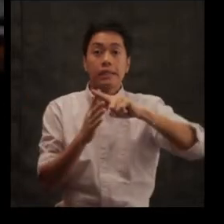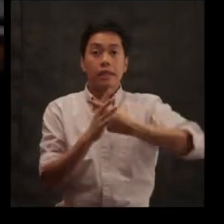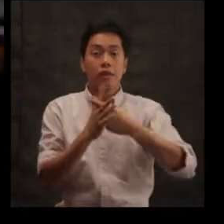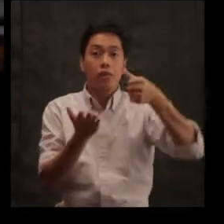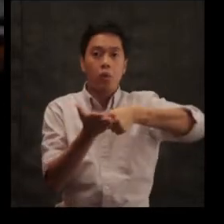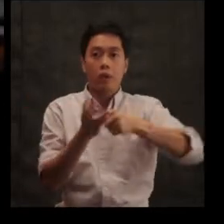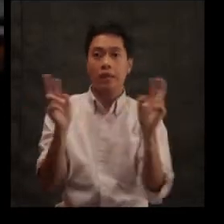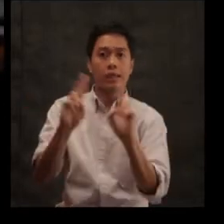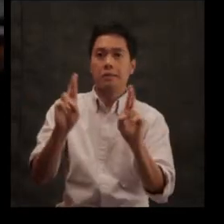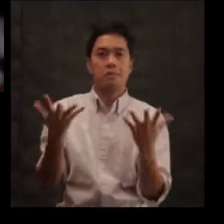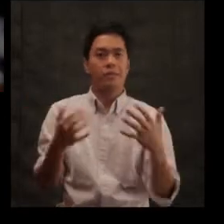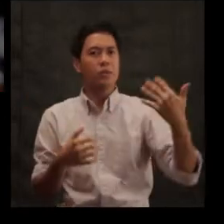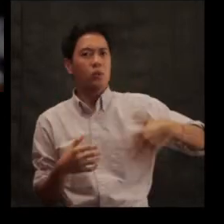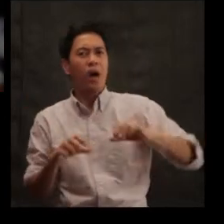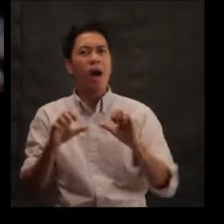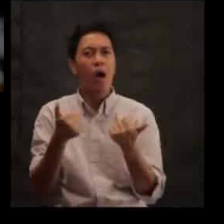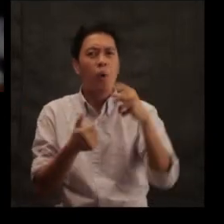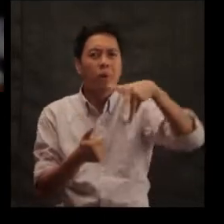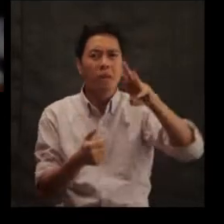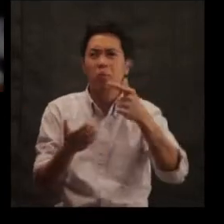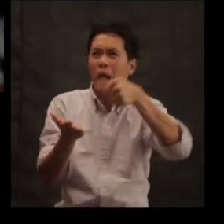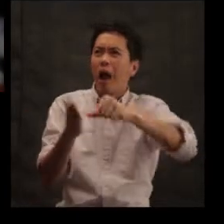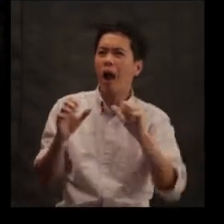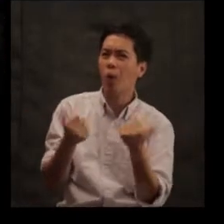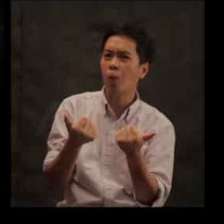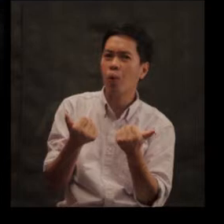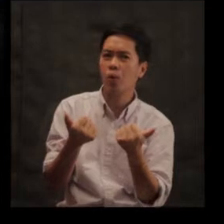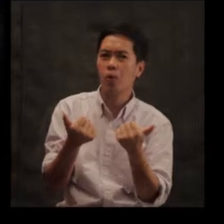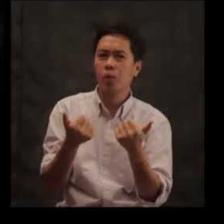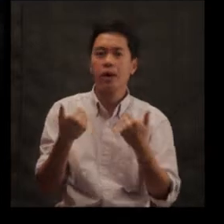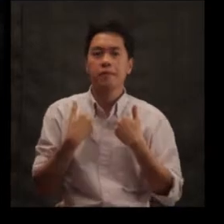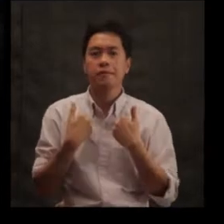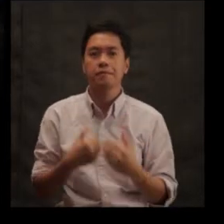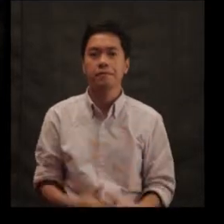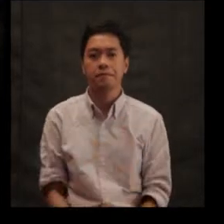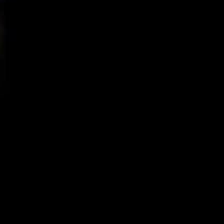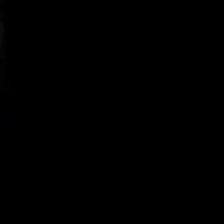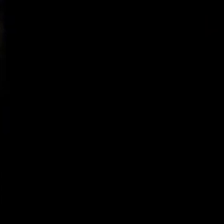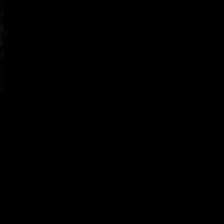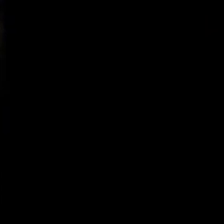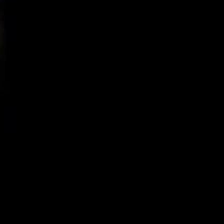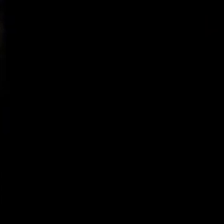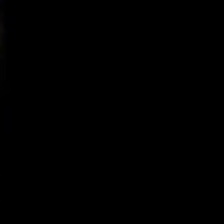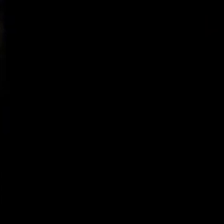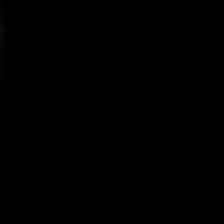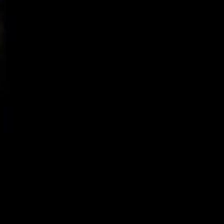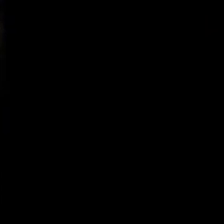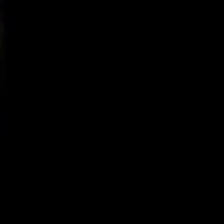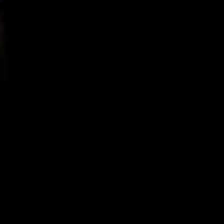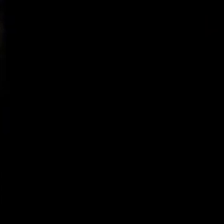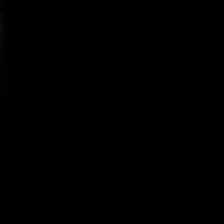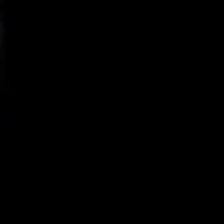when I started to vote, is not ready, and they were amazed. How will this person vote, no? There's a lack of awareness about persons with